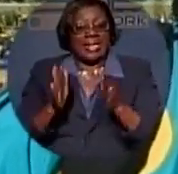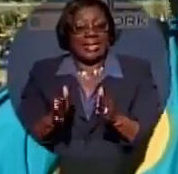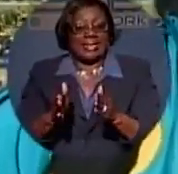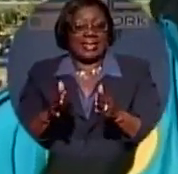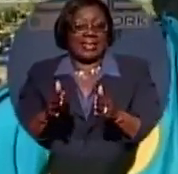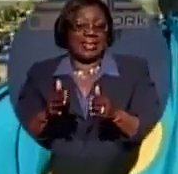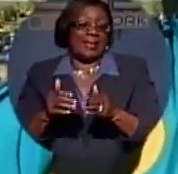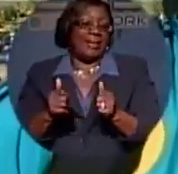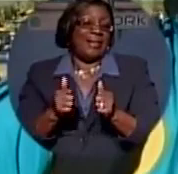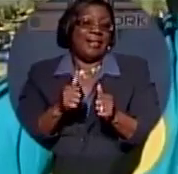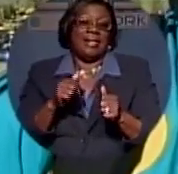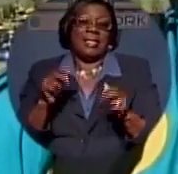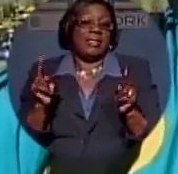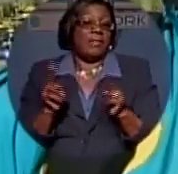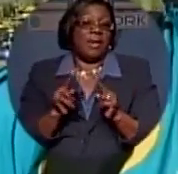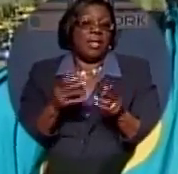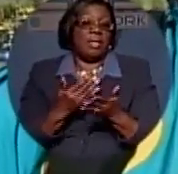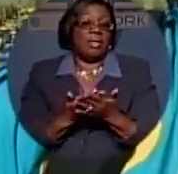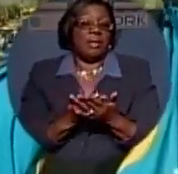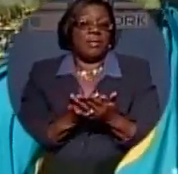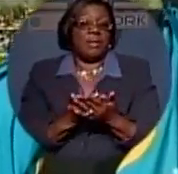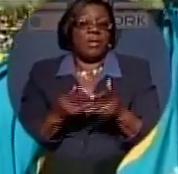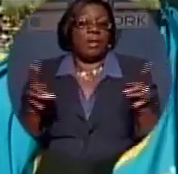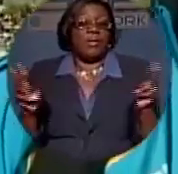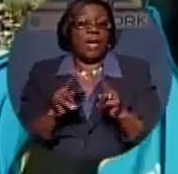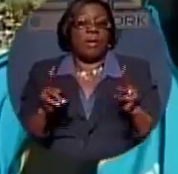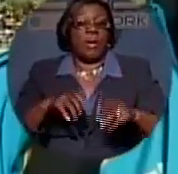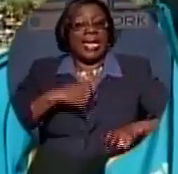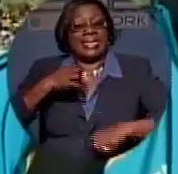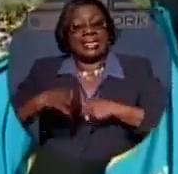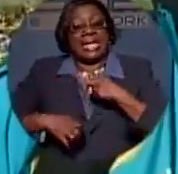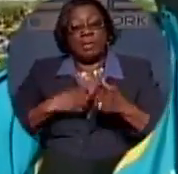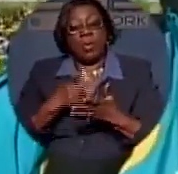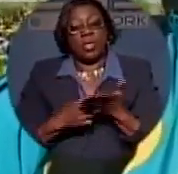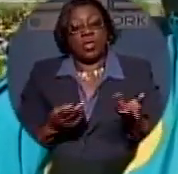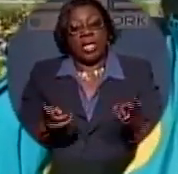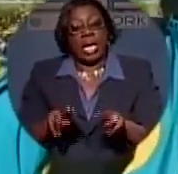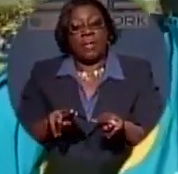2002. So we're very, very excited about what is going to happen over the next year for the Bahamas.